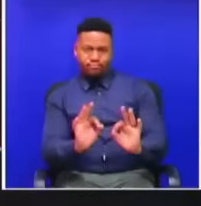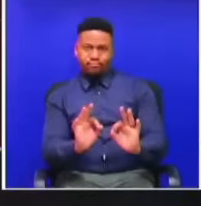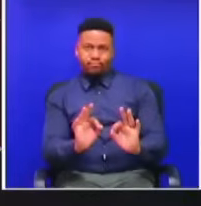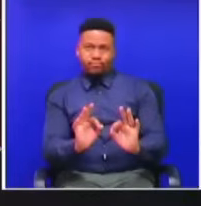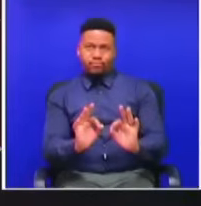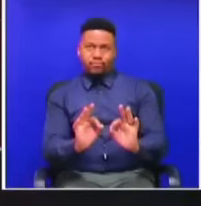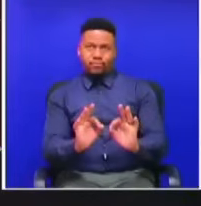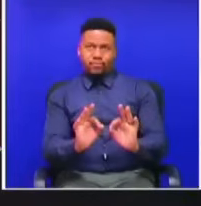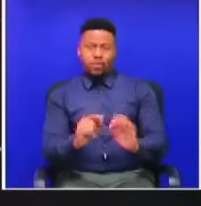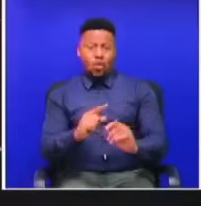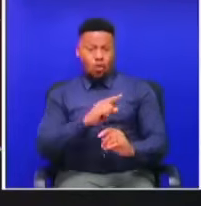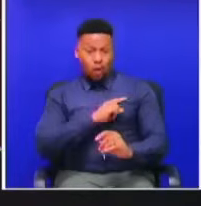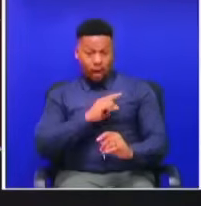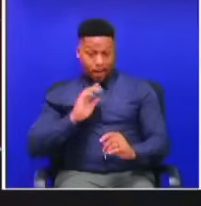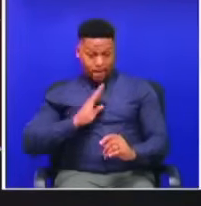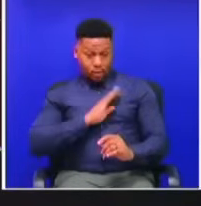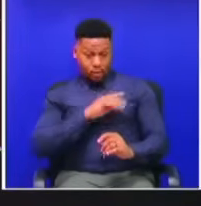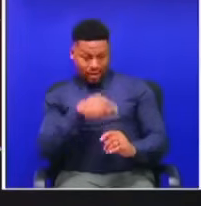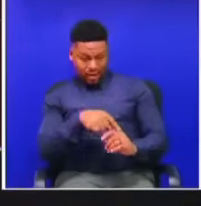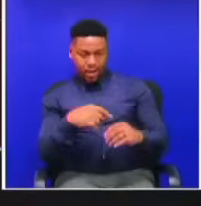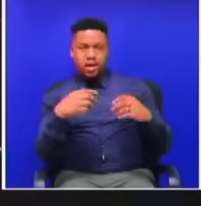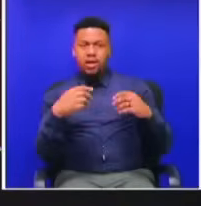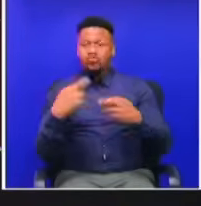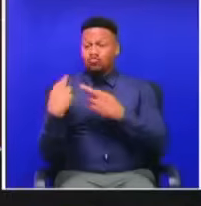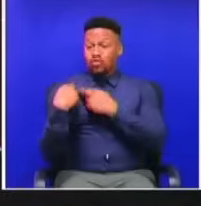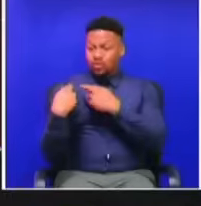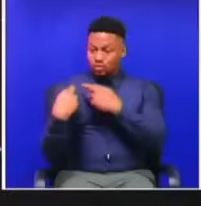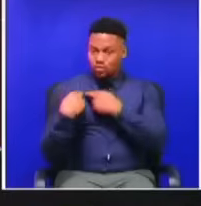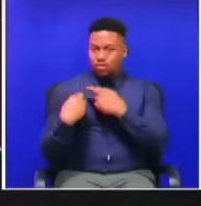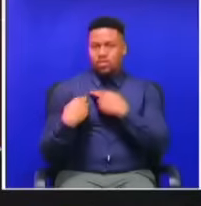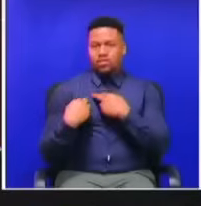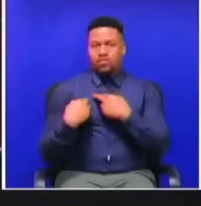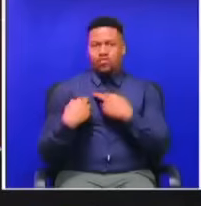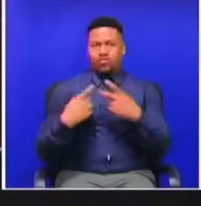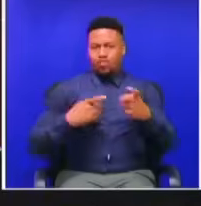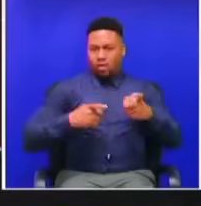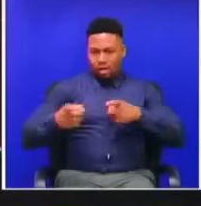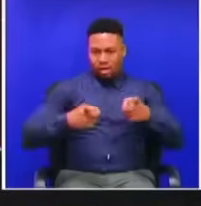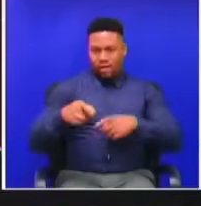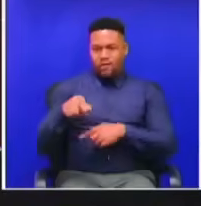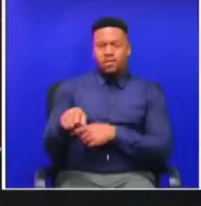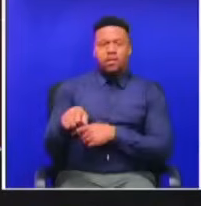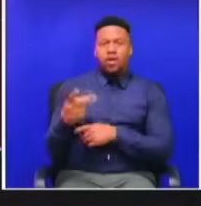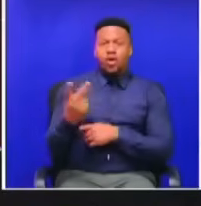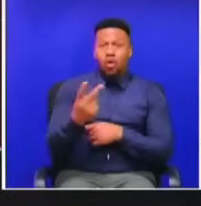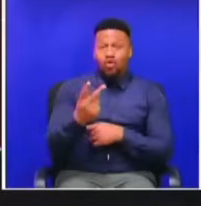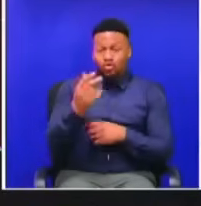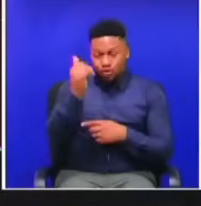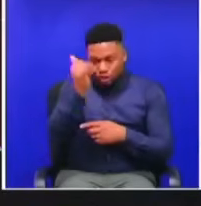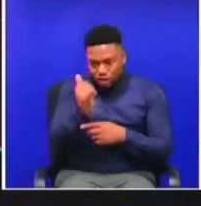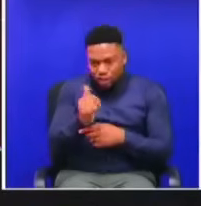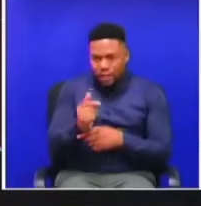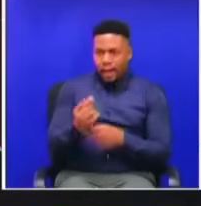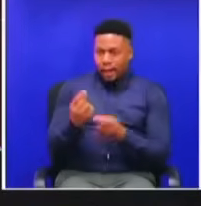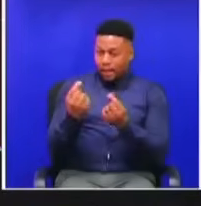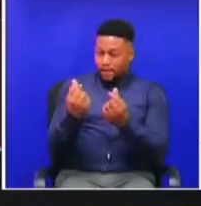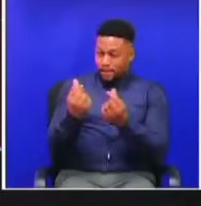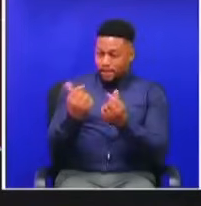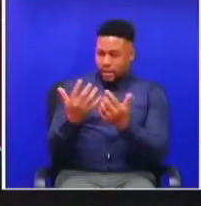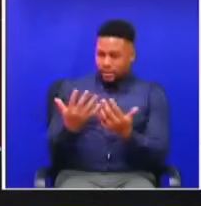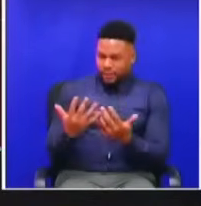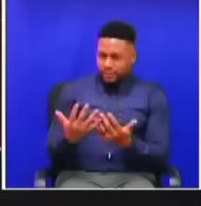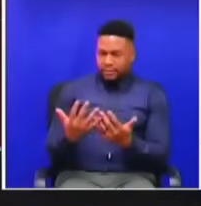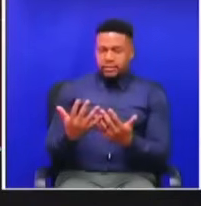for governance. And at the same time, they need to look at the financial viability of the bank